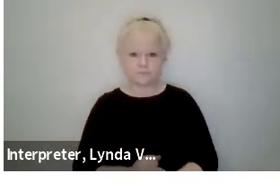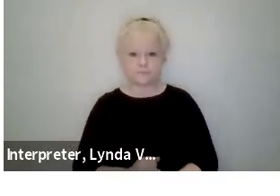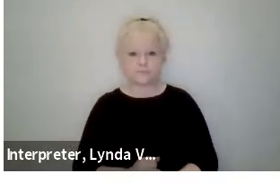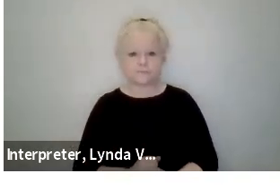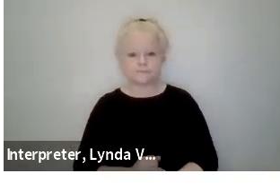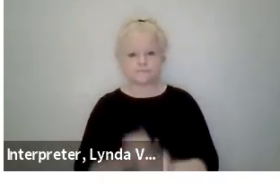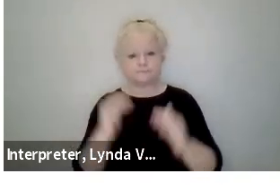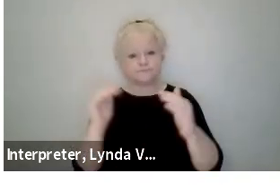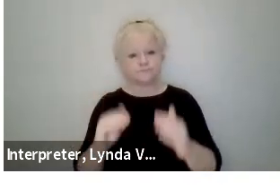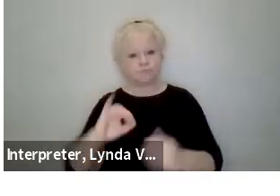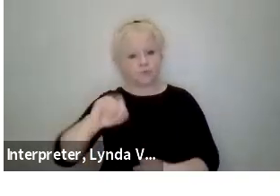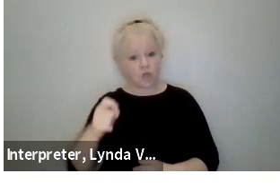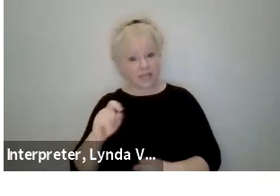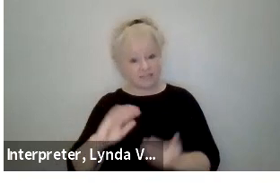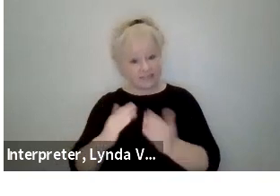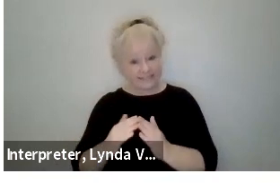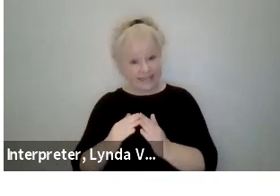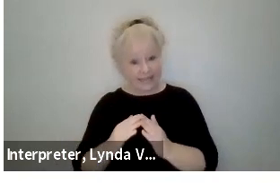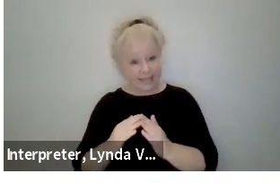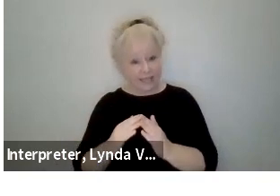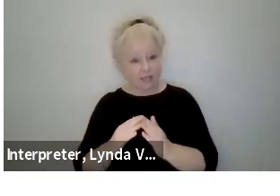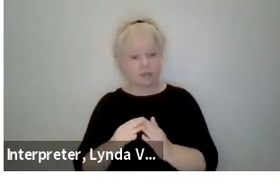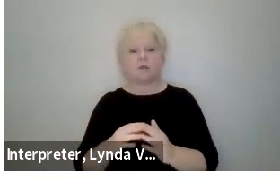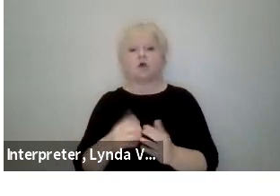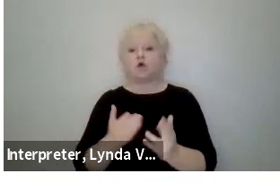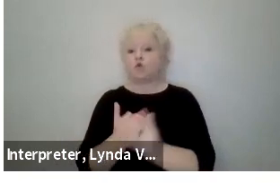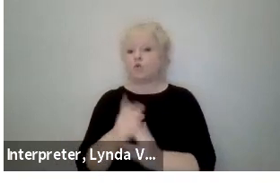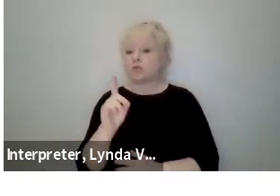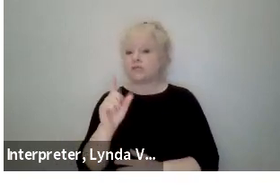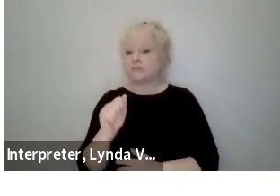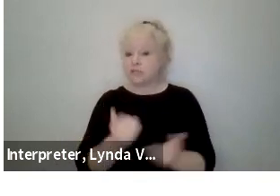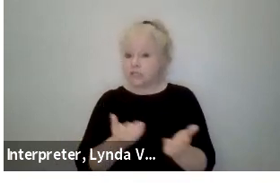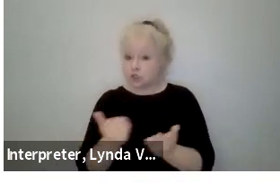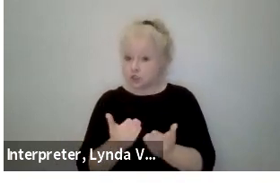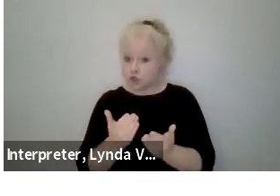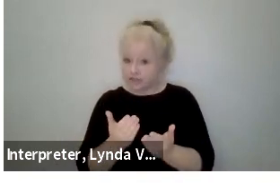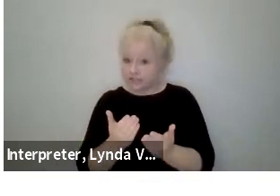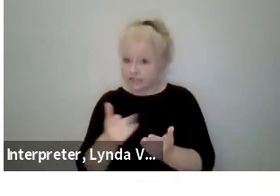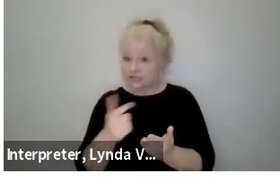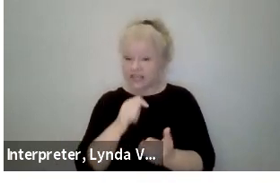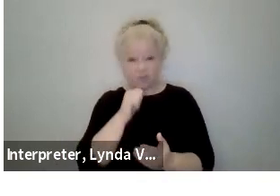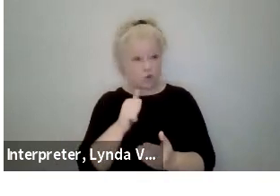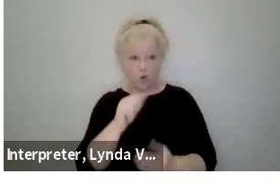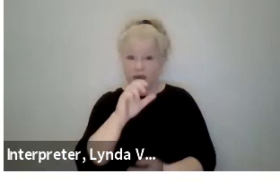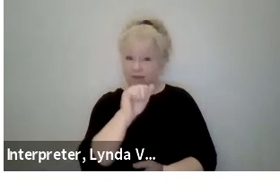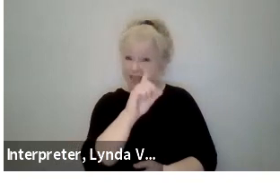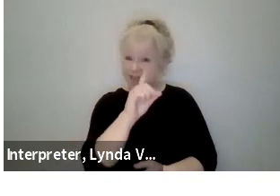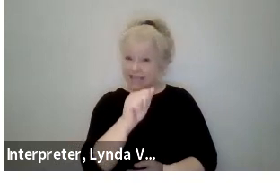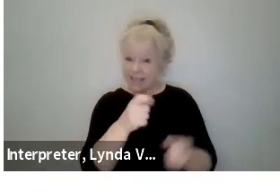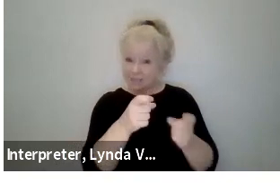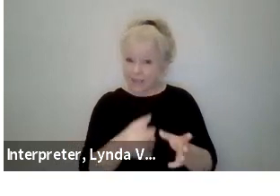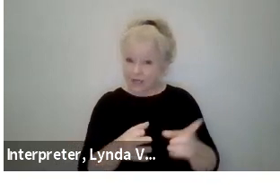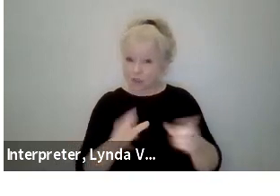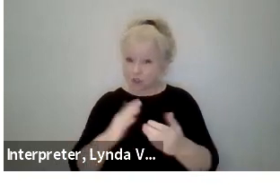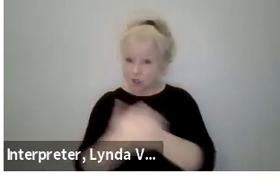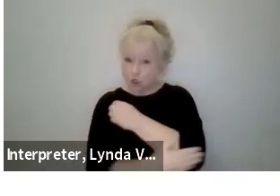Jacksonville has been very supportive through the Disabled Services Division. If you haven't already connected to your ADA managers in your county,